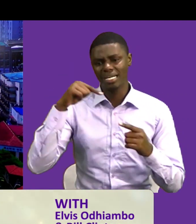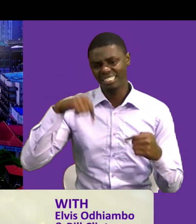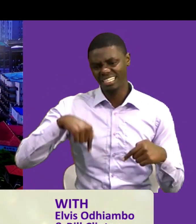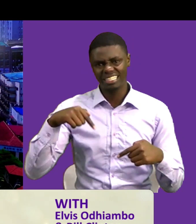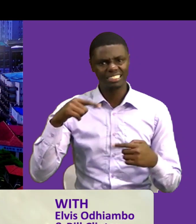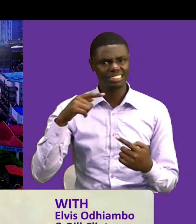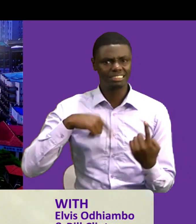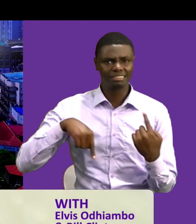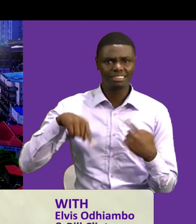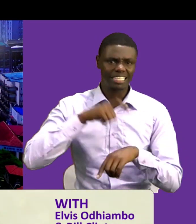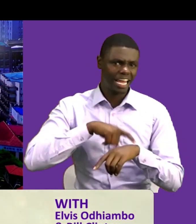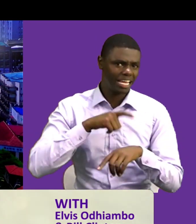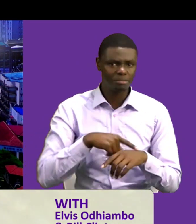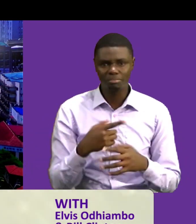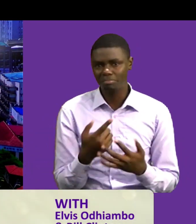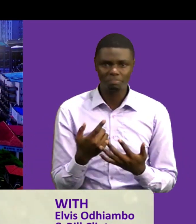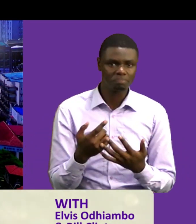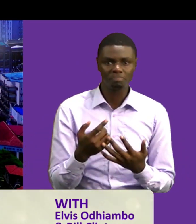round,